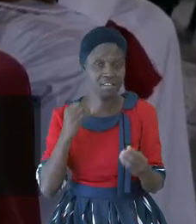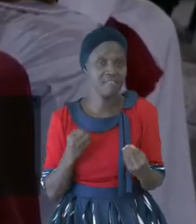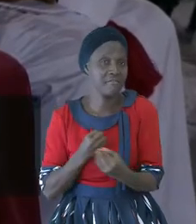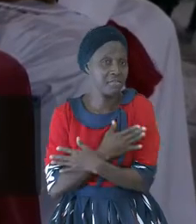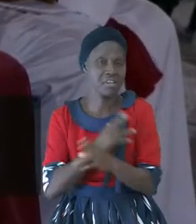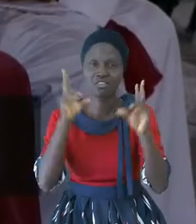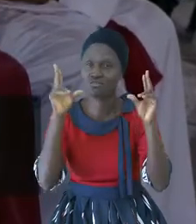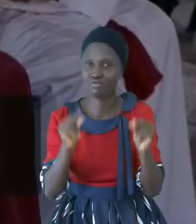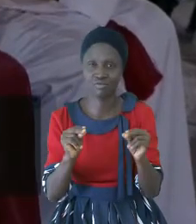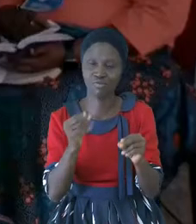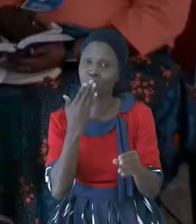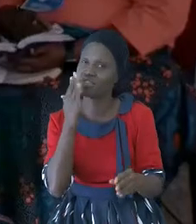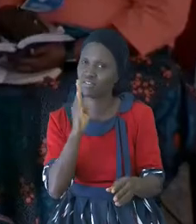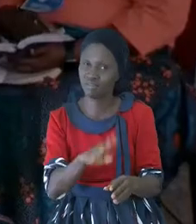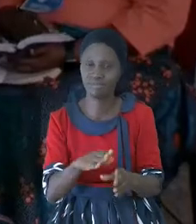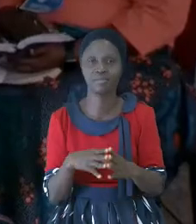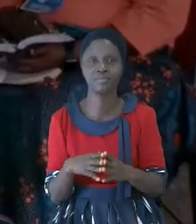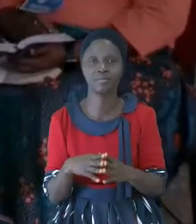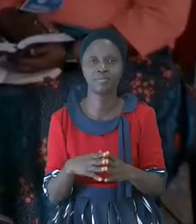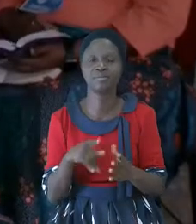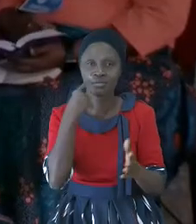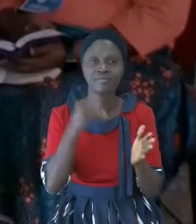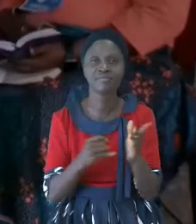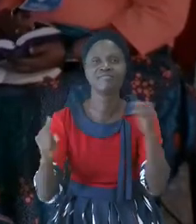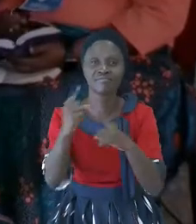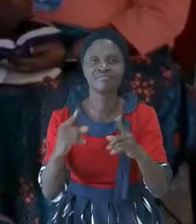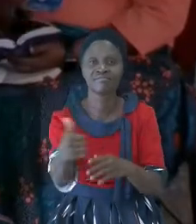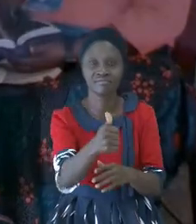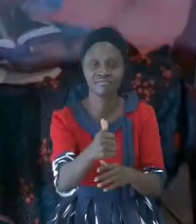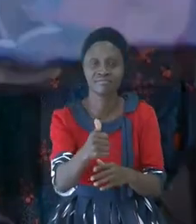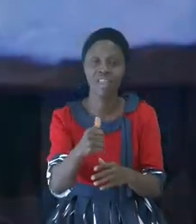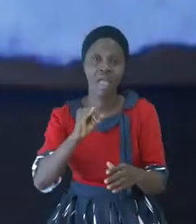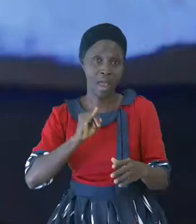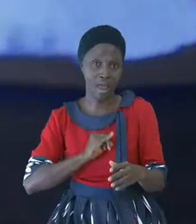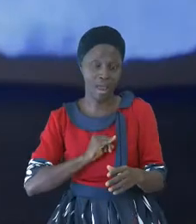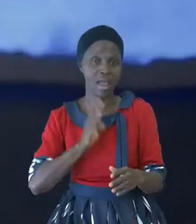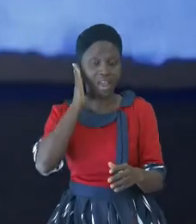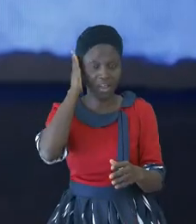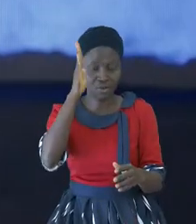no evil. Say that by yourself.